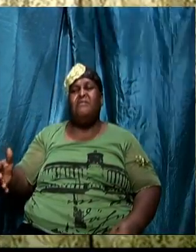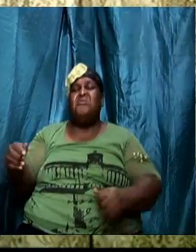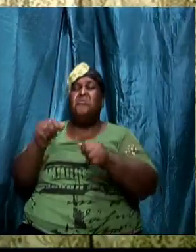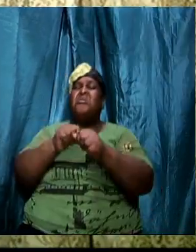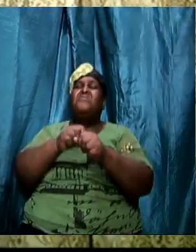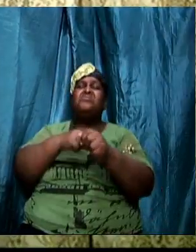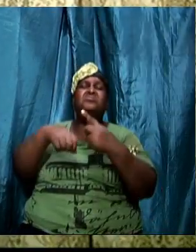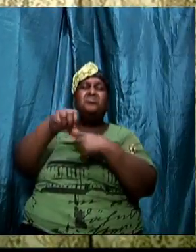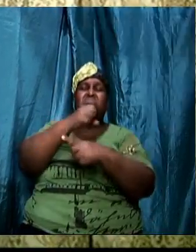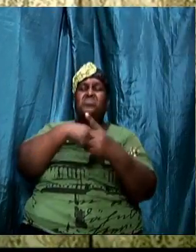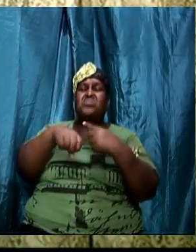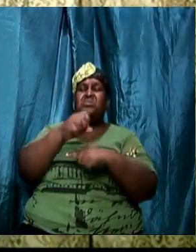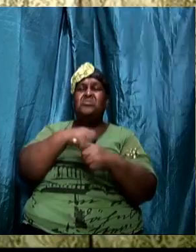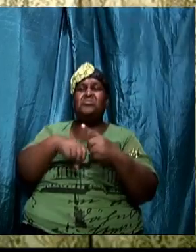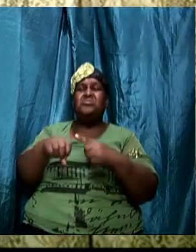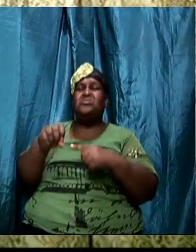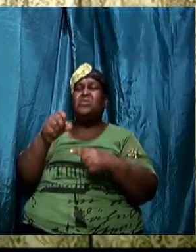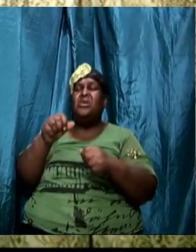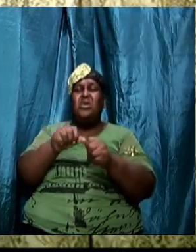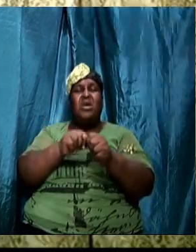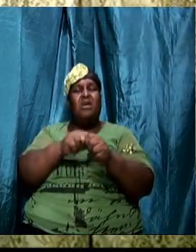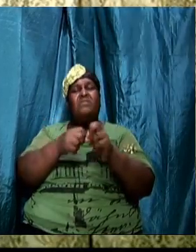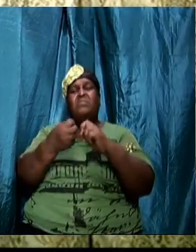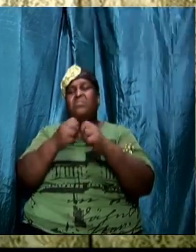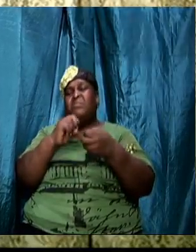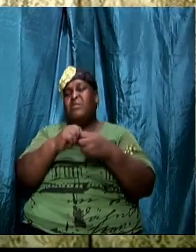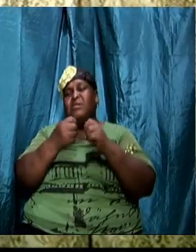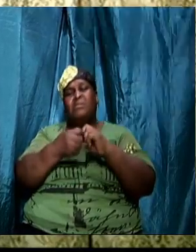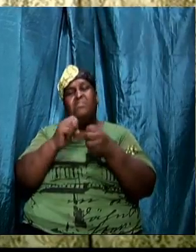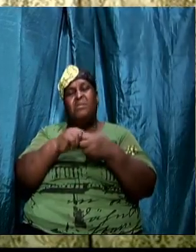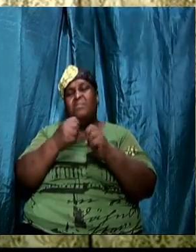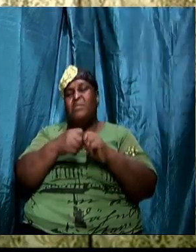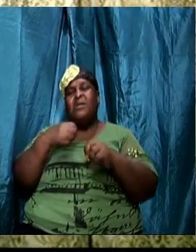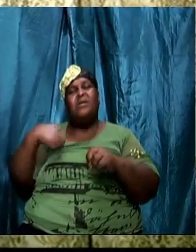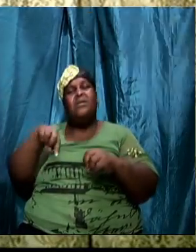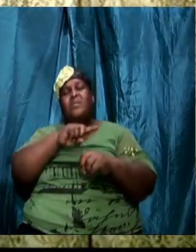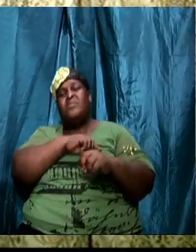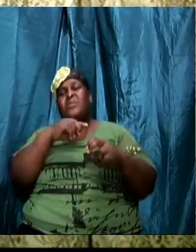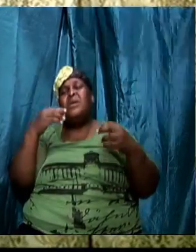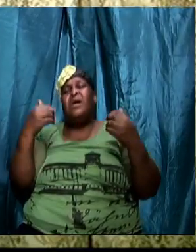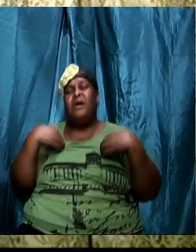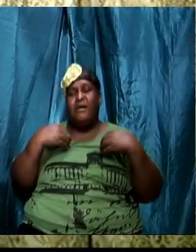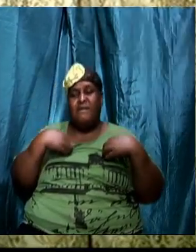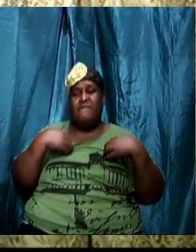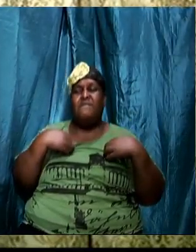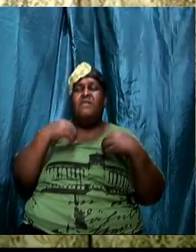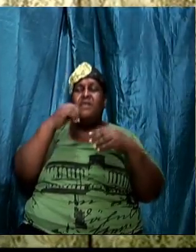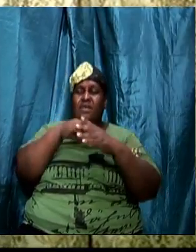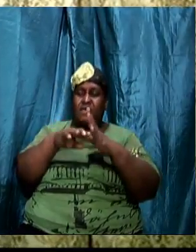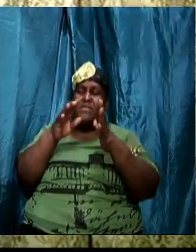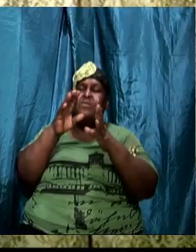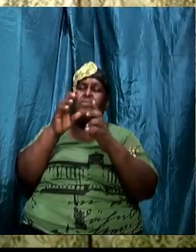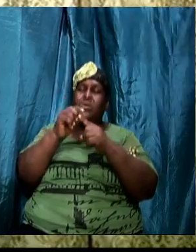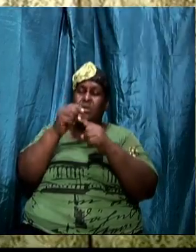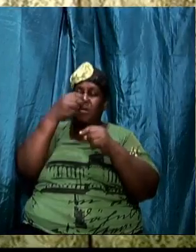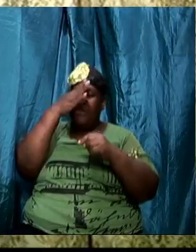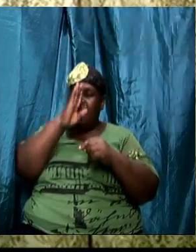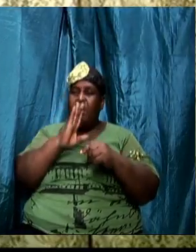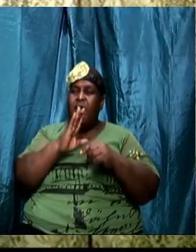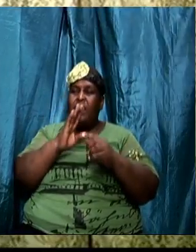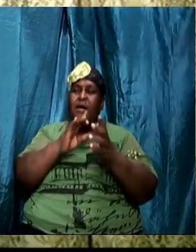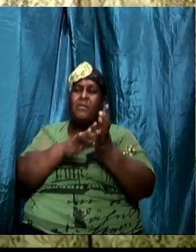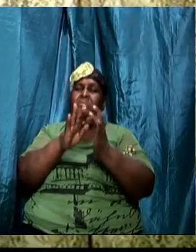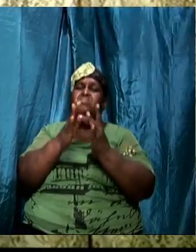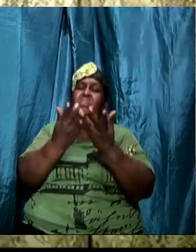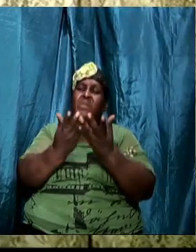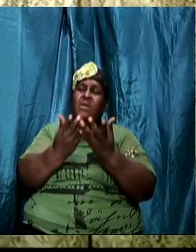situation that we will be confronted with. Yes, it speaks about holiness